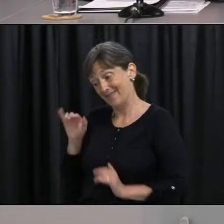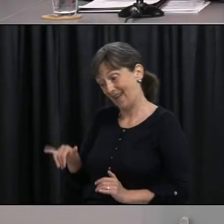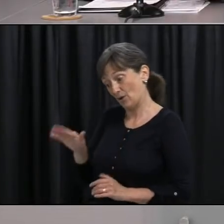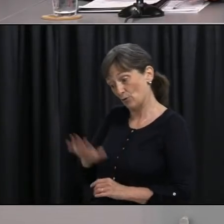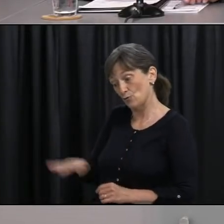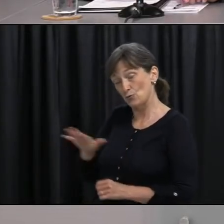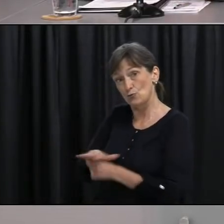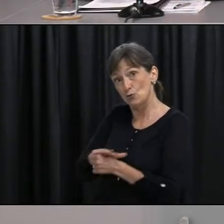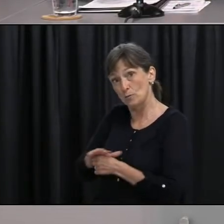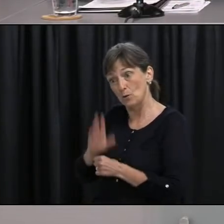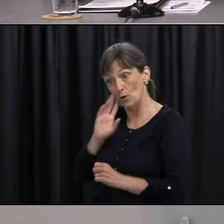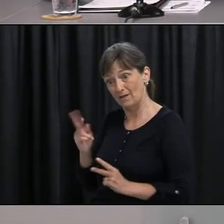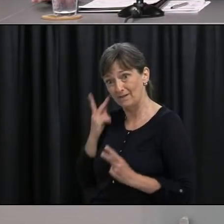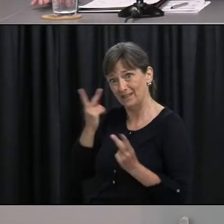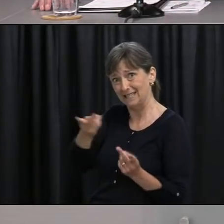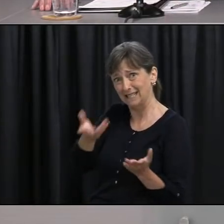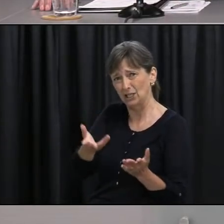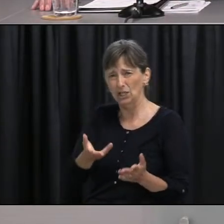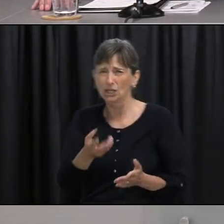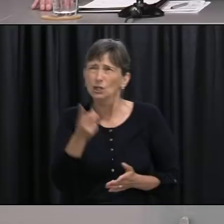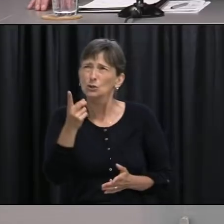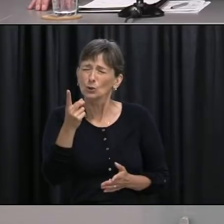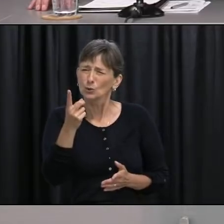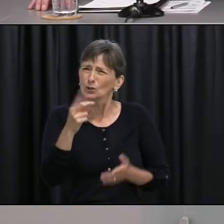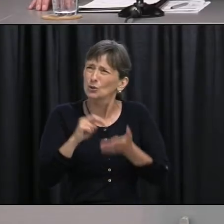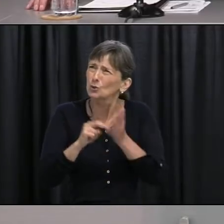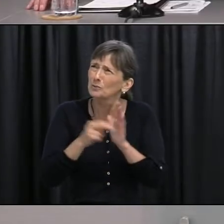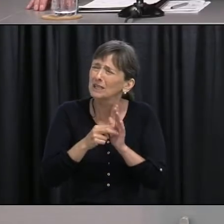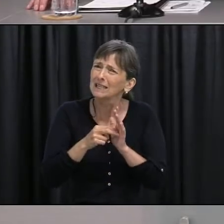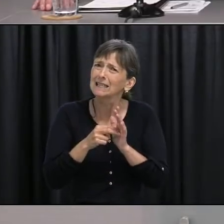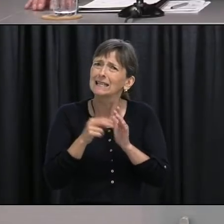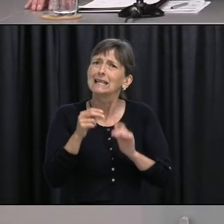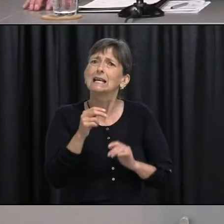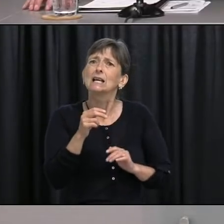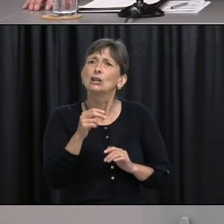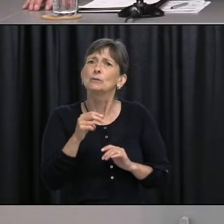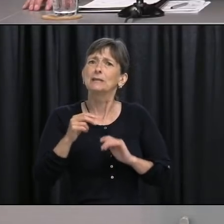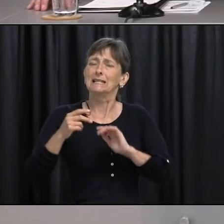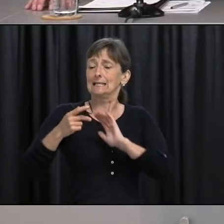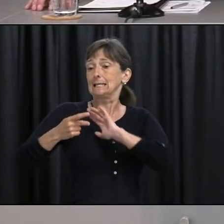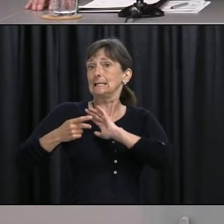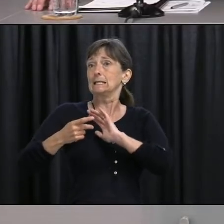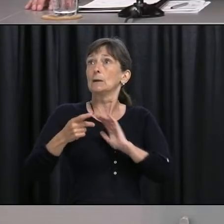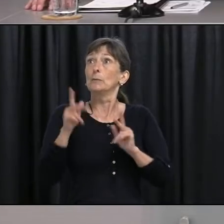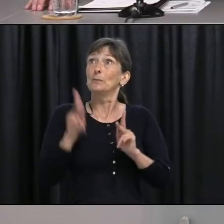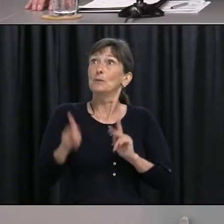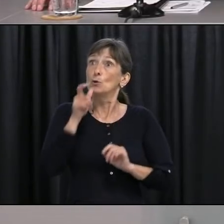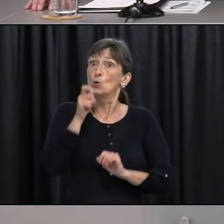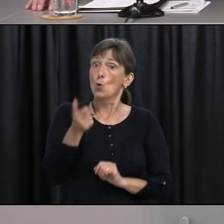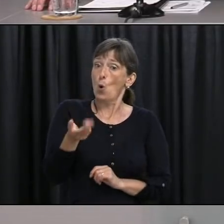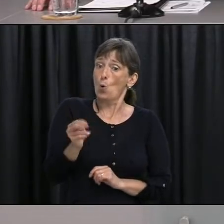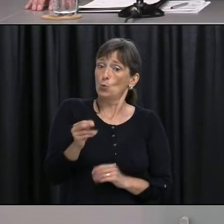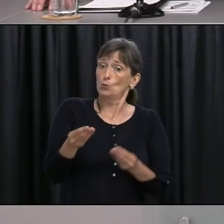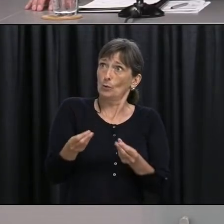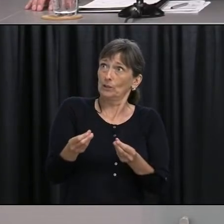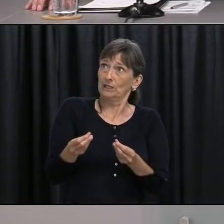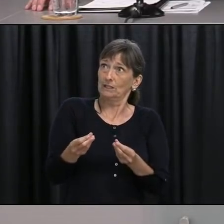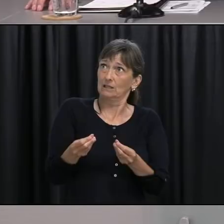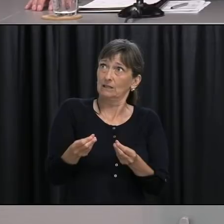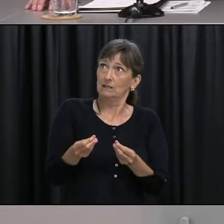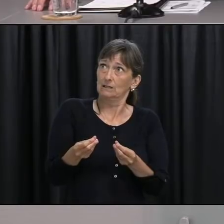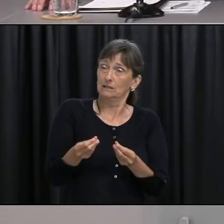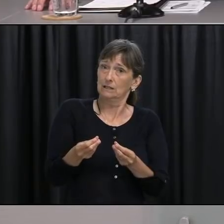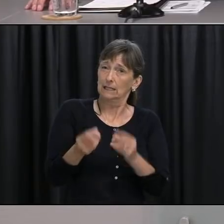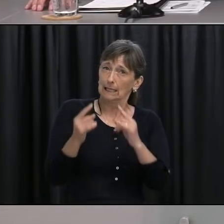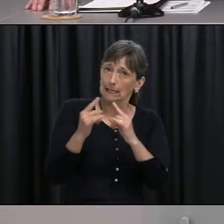So you're thinking about people from, are you thinking of the secondary residents, people that own property here, Meg?